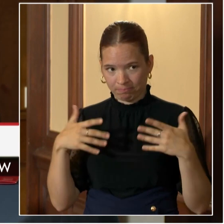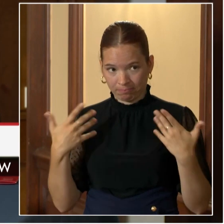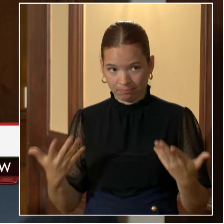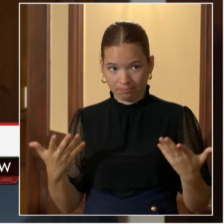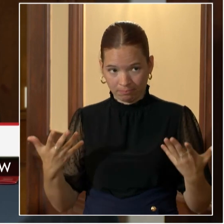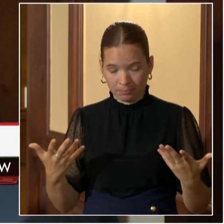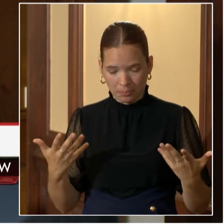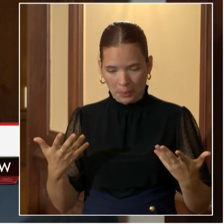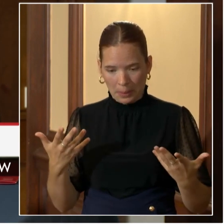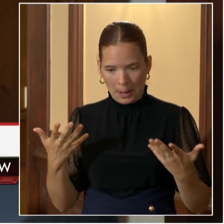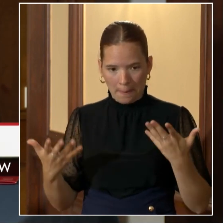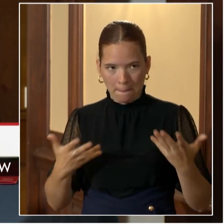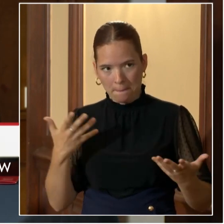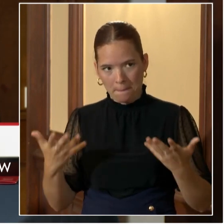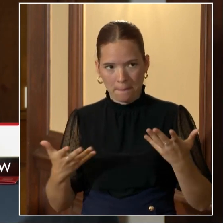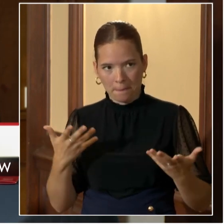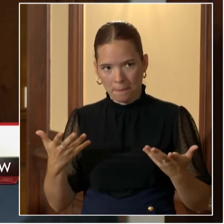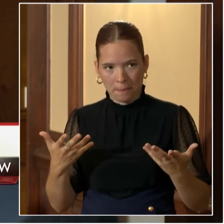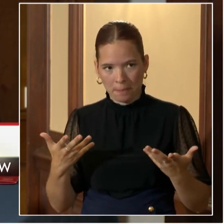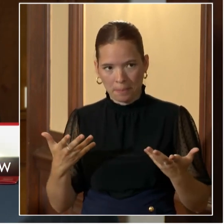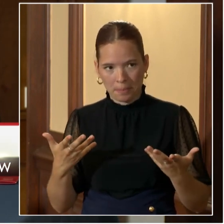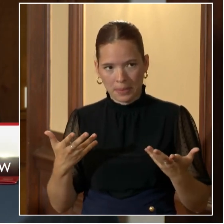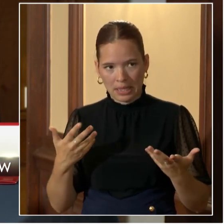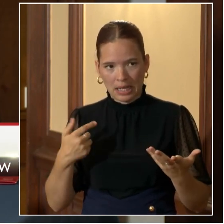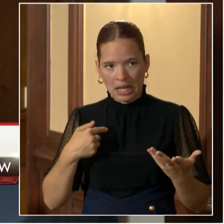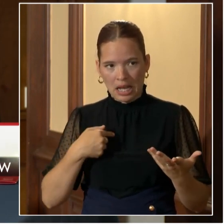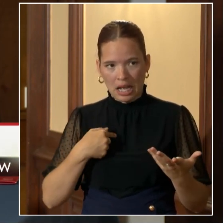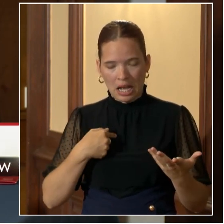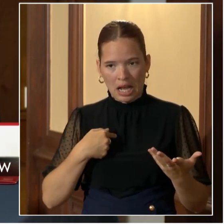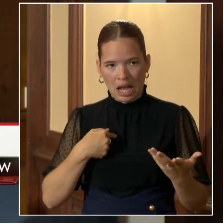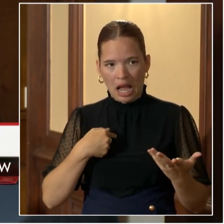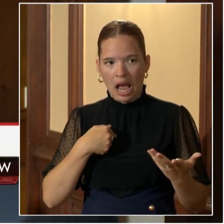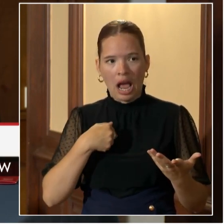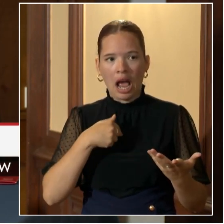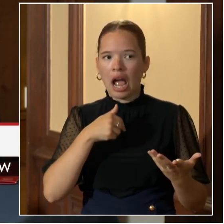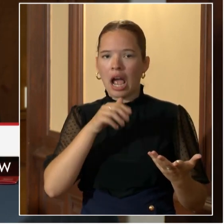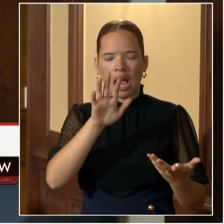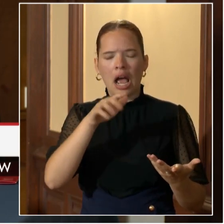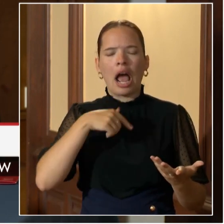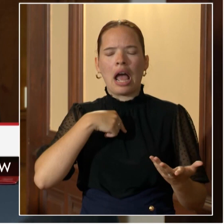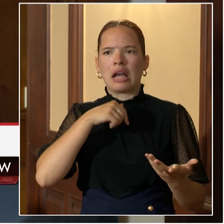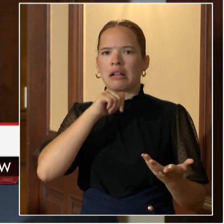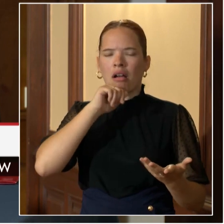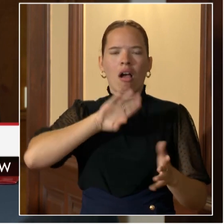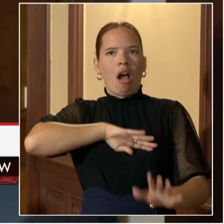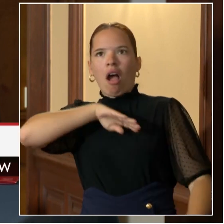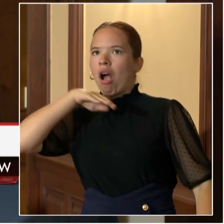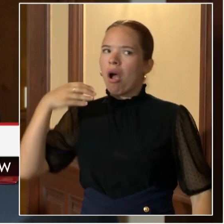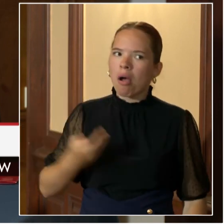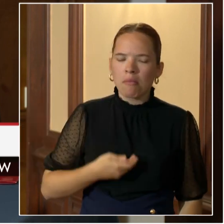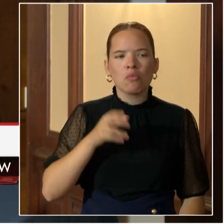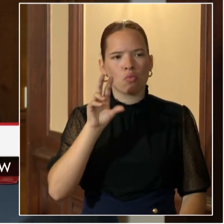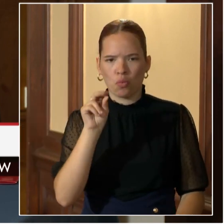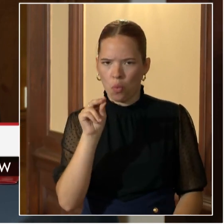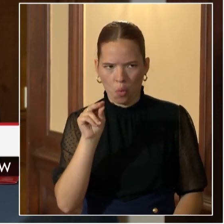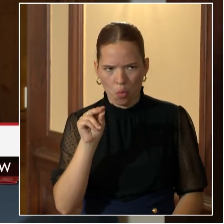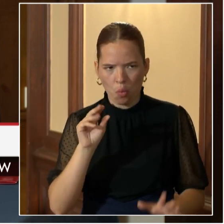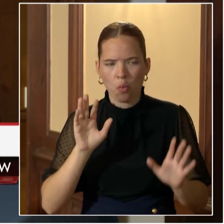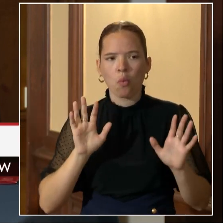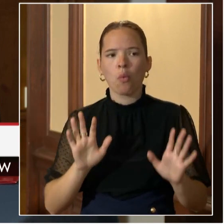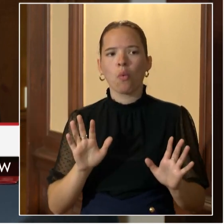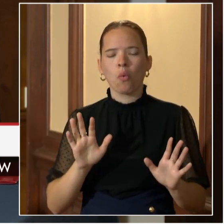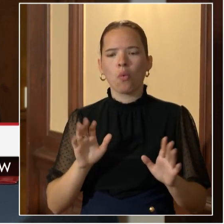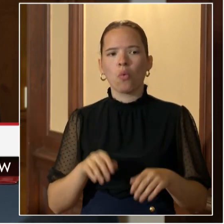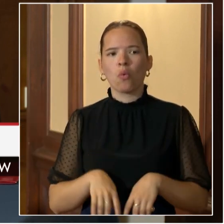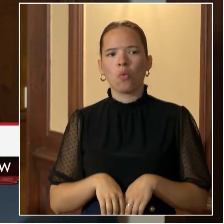not upset. I just want to make sure that DC residents at the end of the day get the most that they get out of this office.